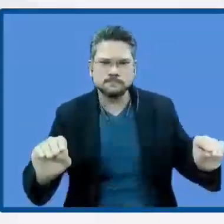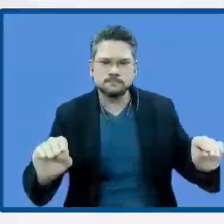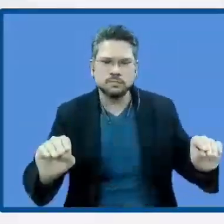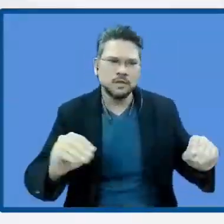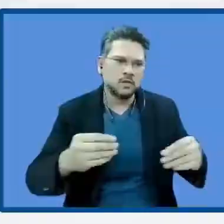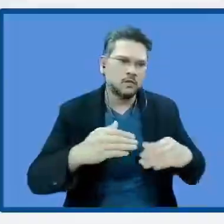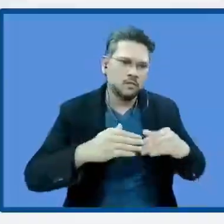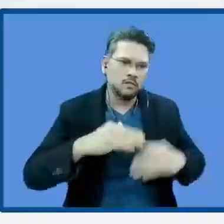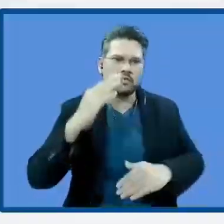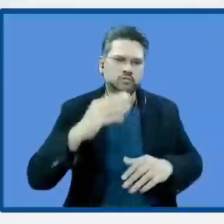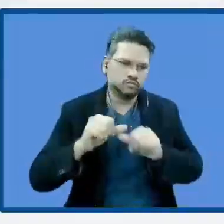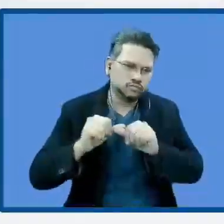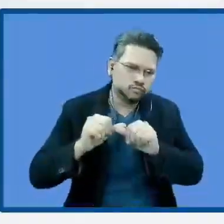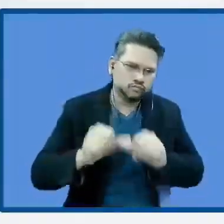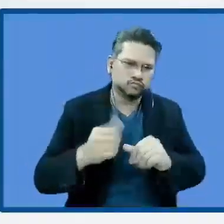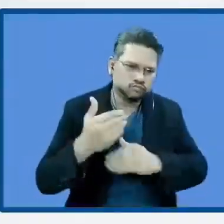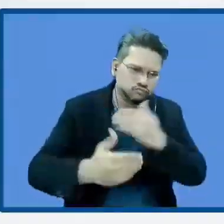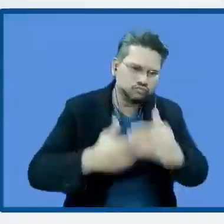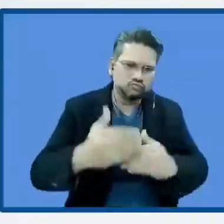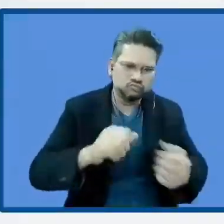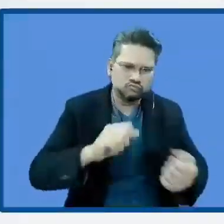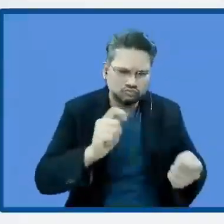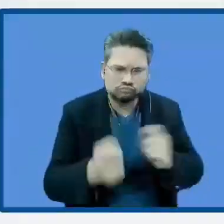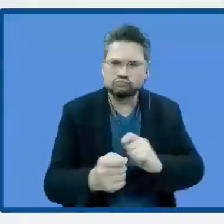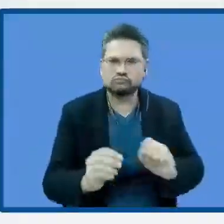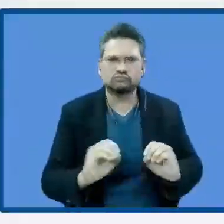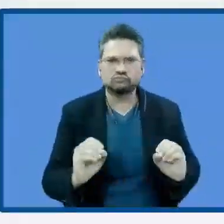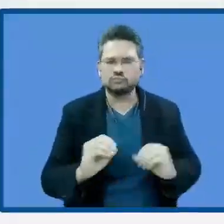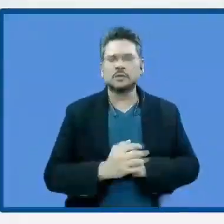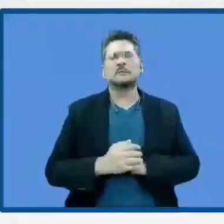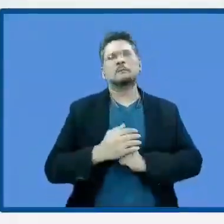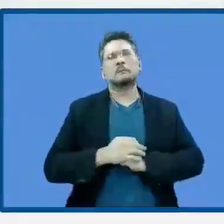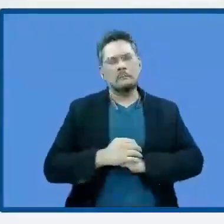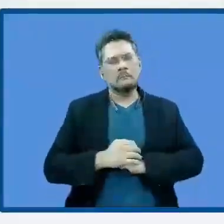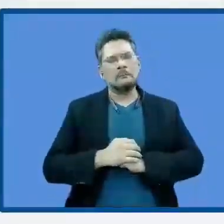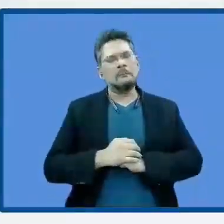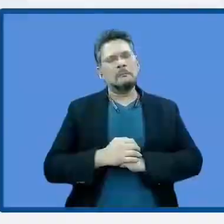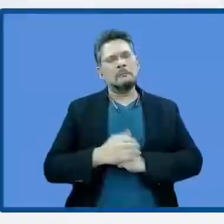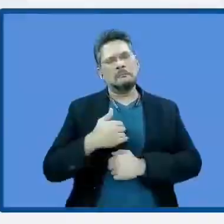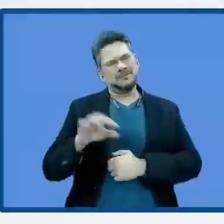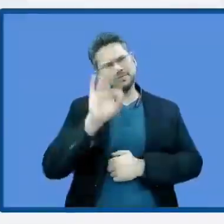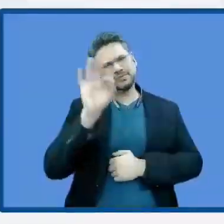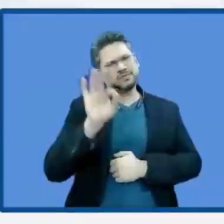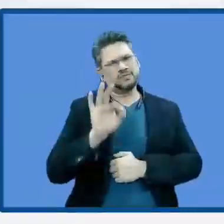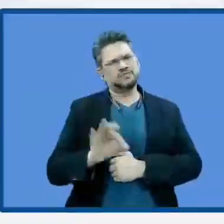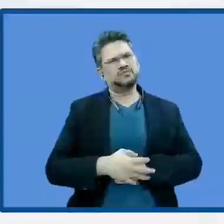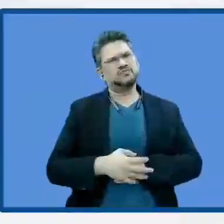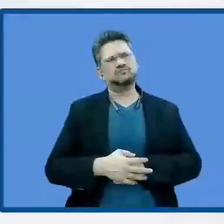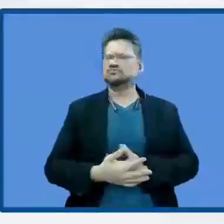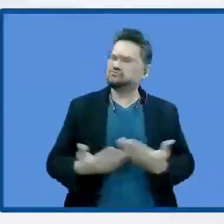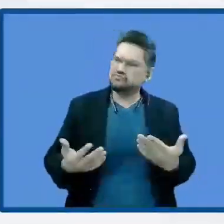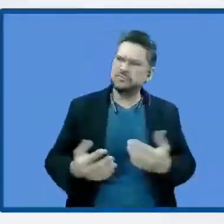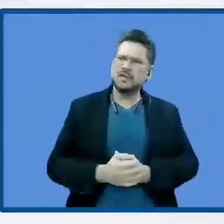substantial change. So my question is, what is the mechanism? What are